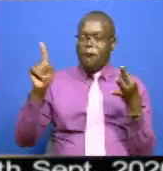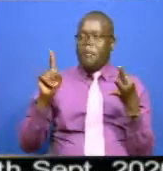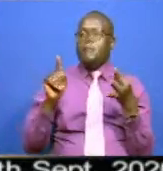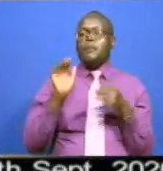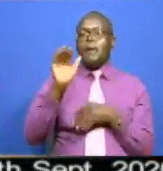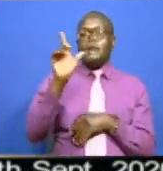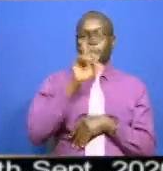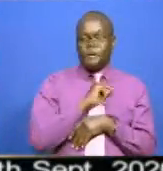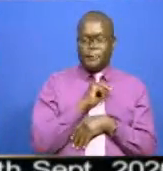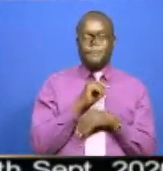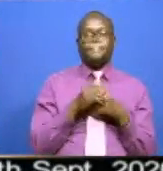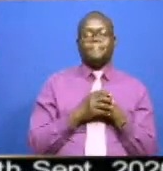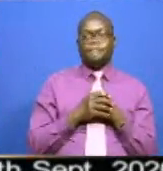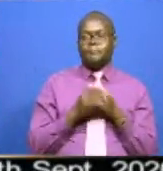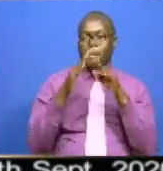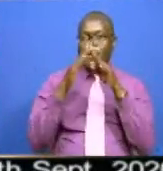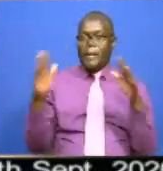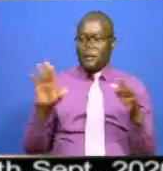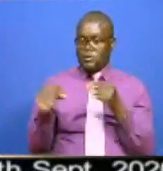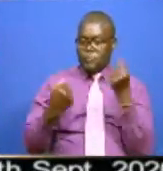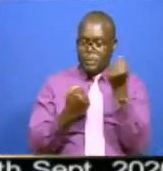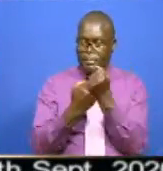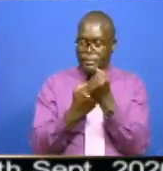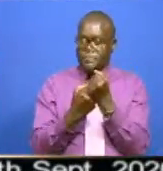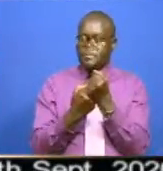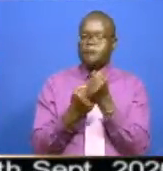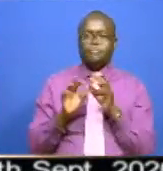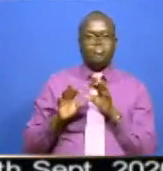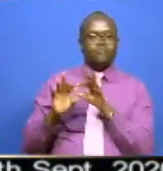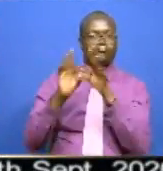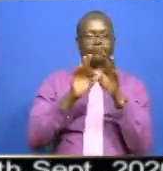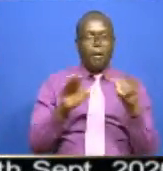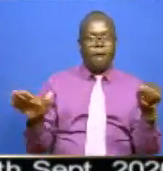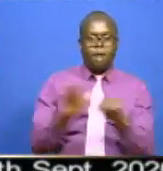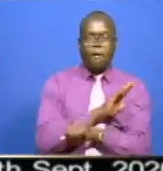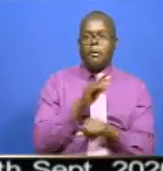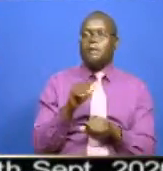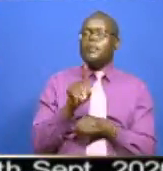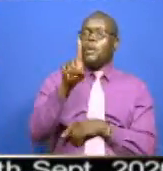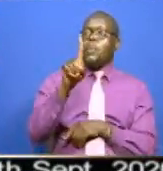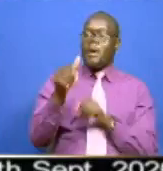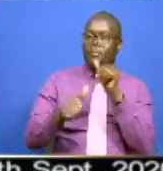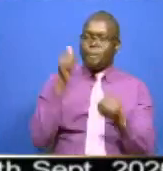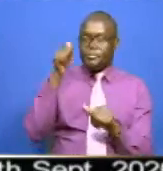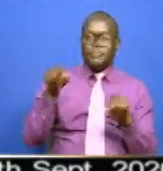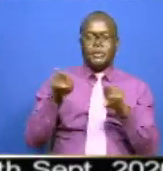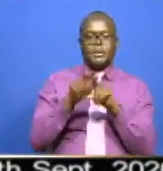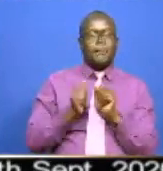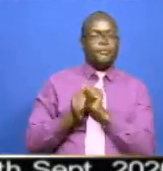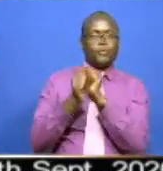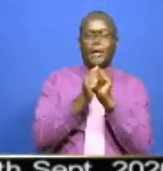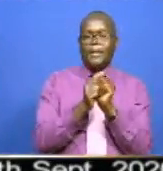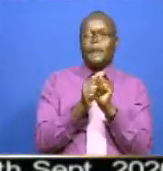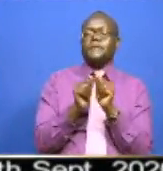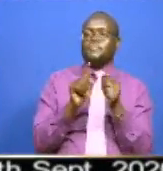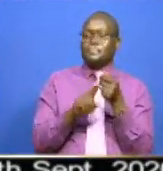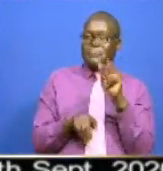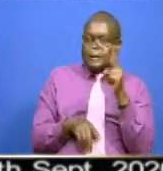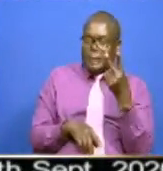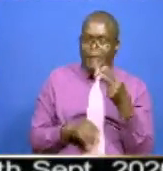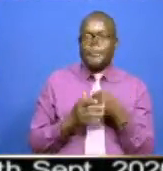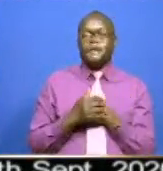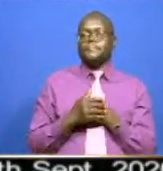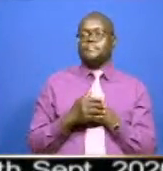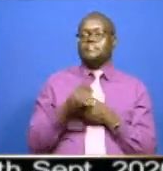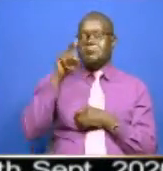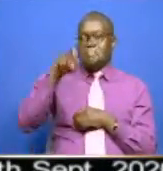sought the House to adopt. It was unanimous, and even the one rejected was unanimous. Secondly, Mr. Speaker, it is to